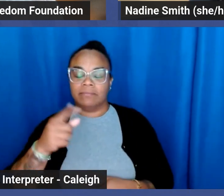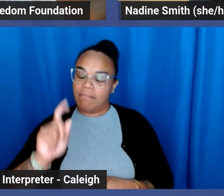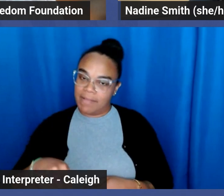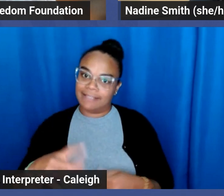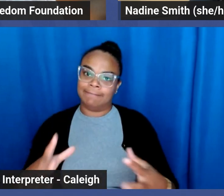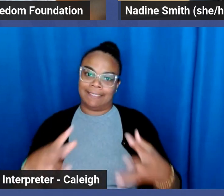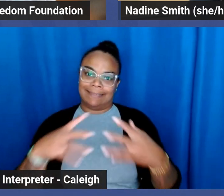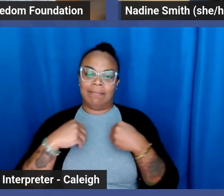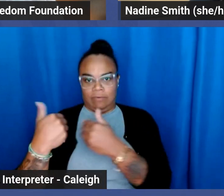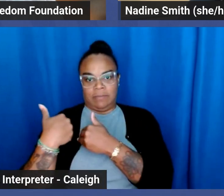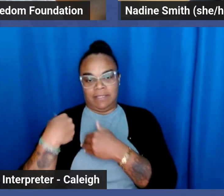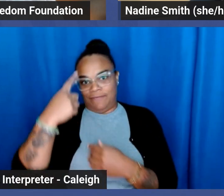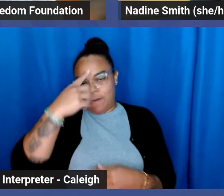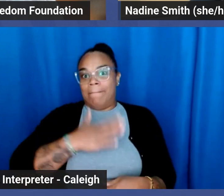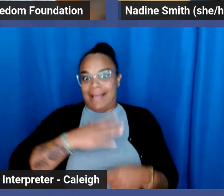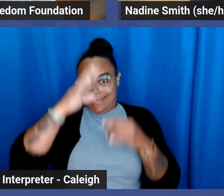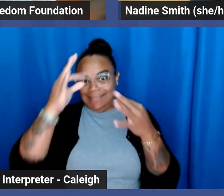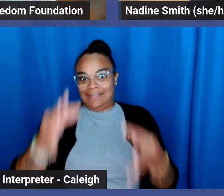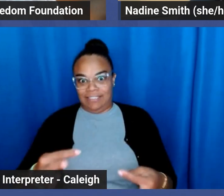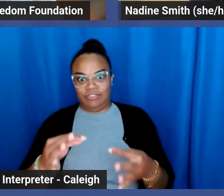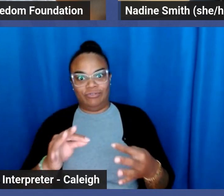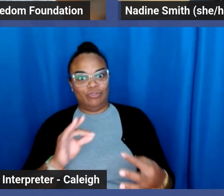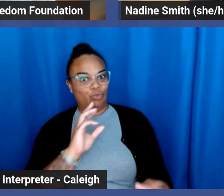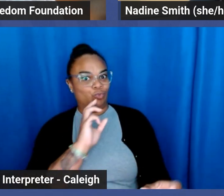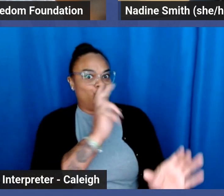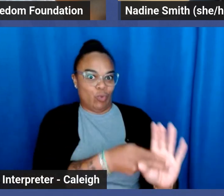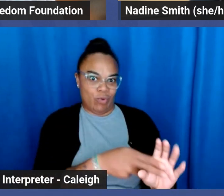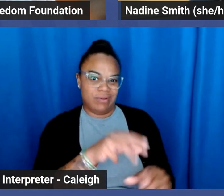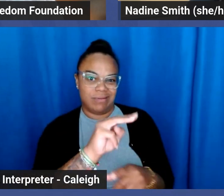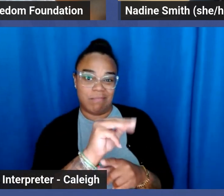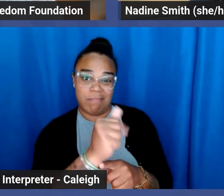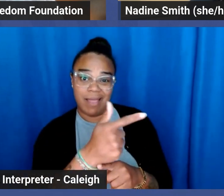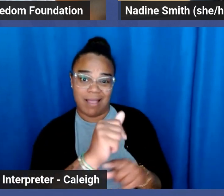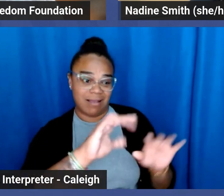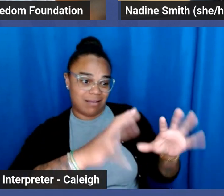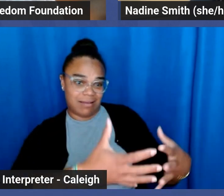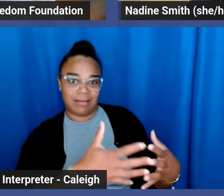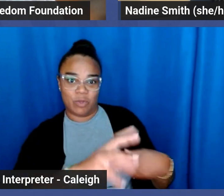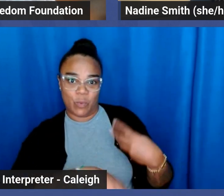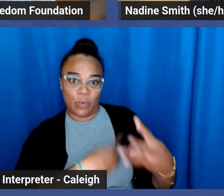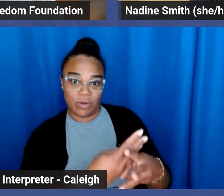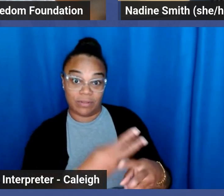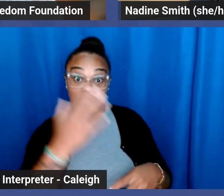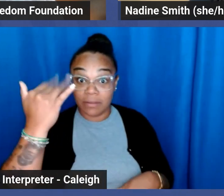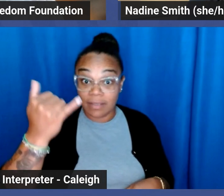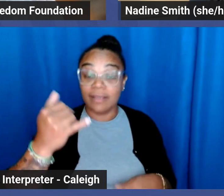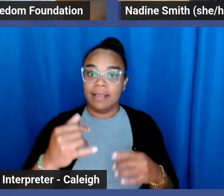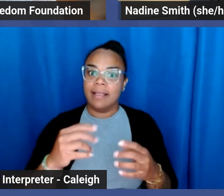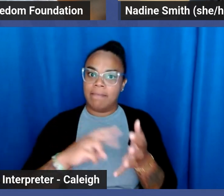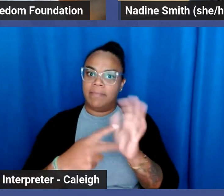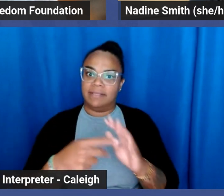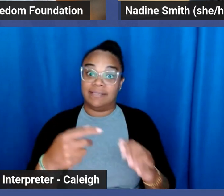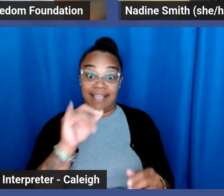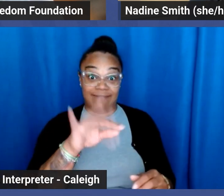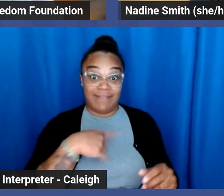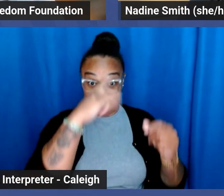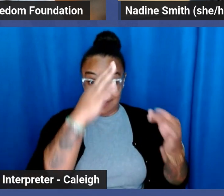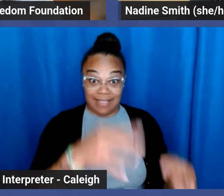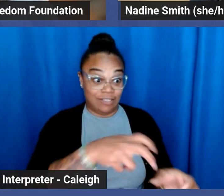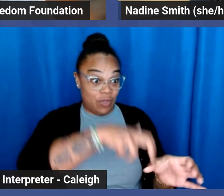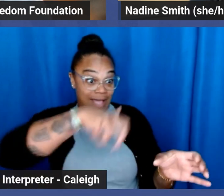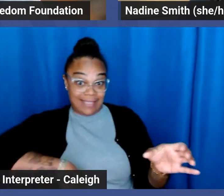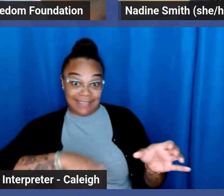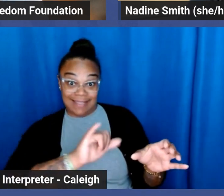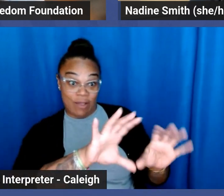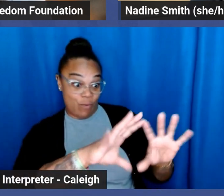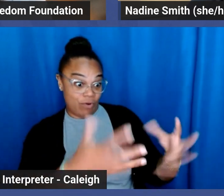step enter that world, because then I can take credit for step by step exiting that world." Did And he he share